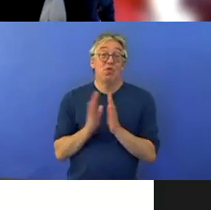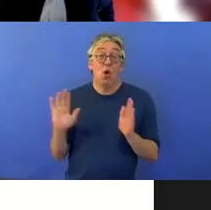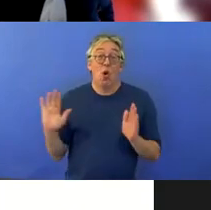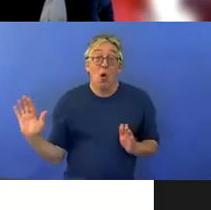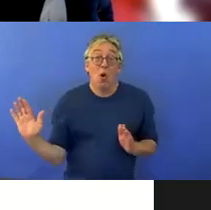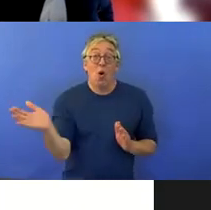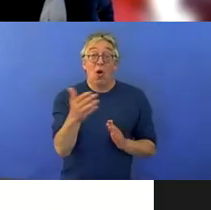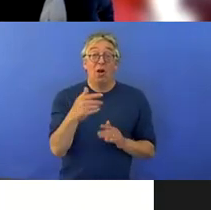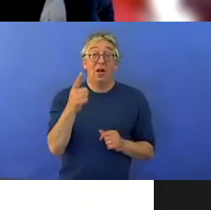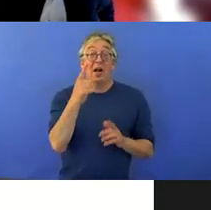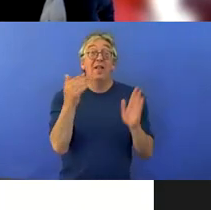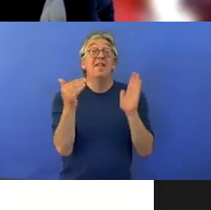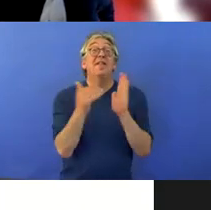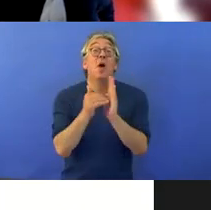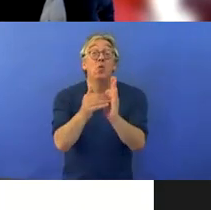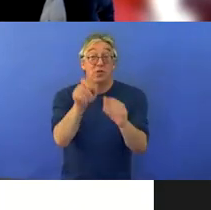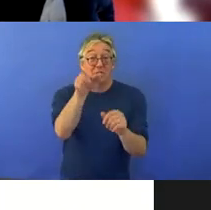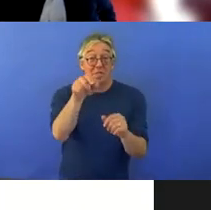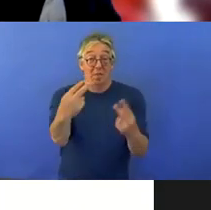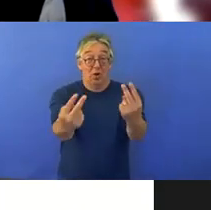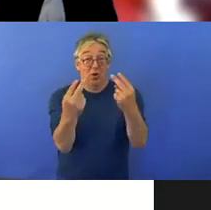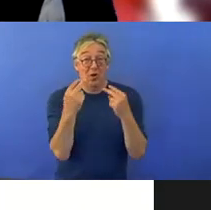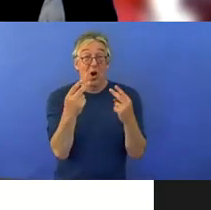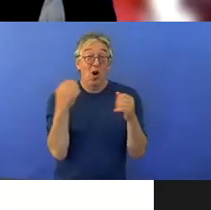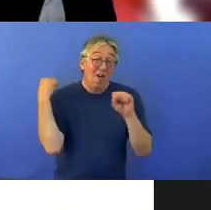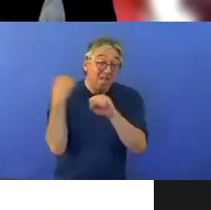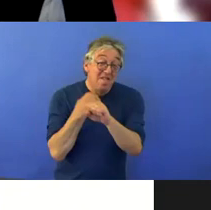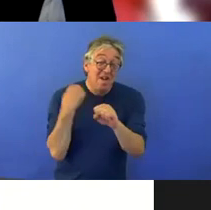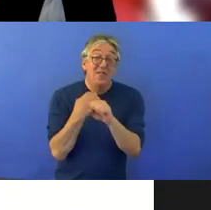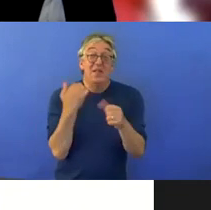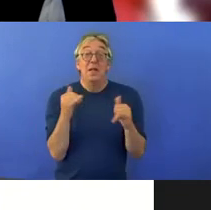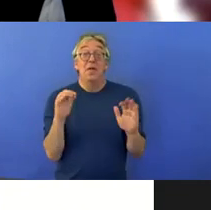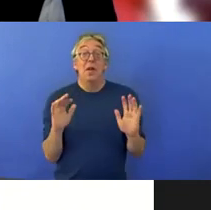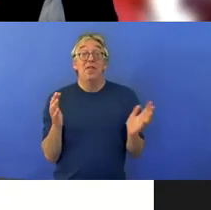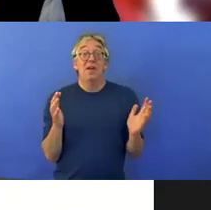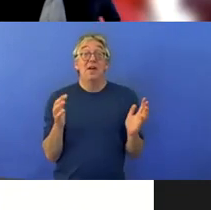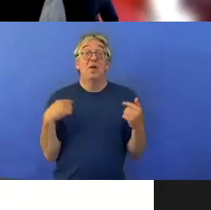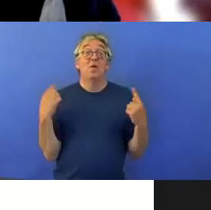thousands of people around the world who are fighting for independent living need to continue to